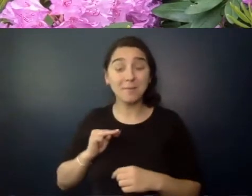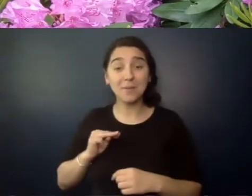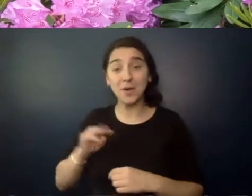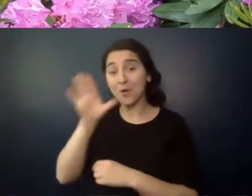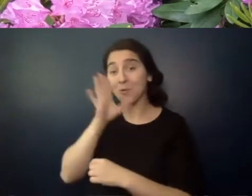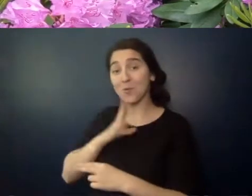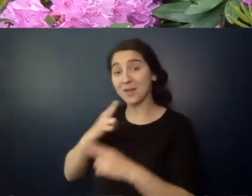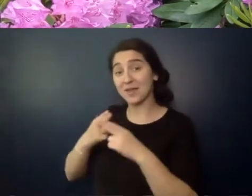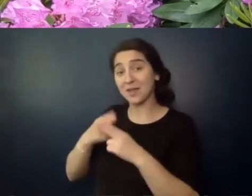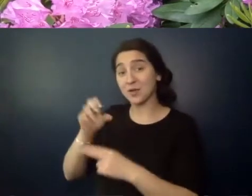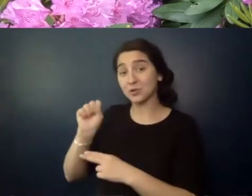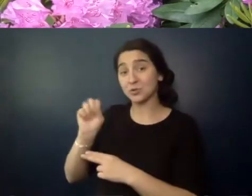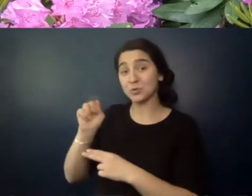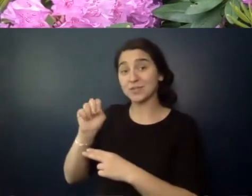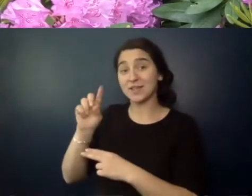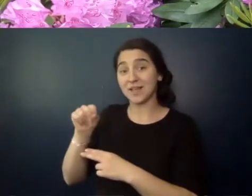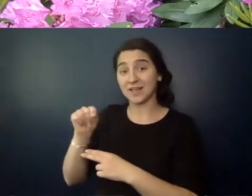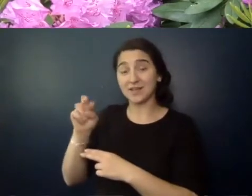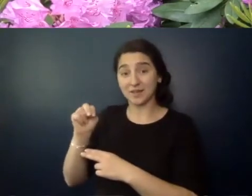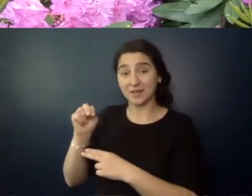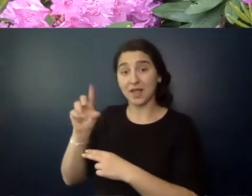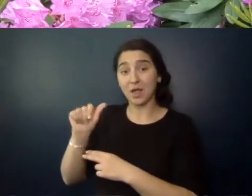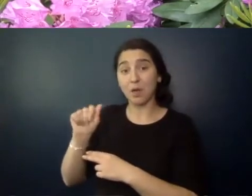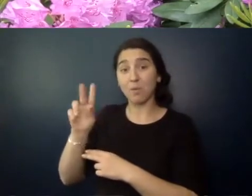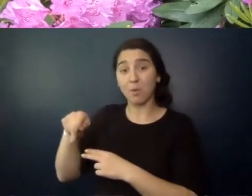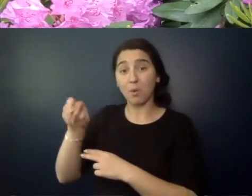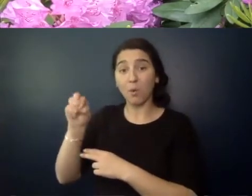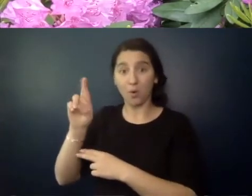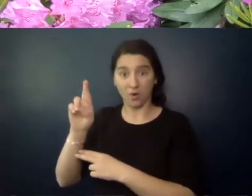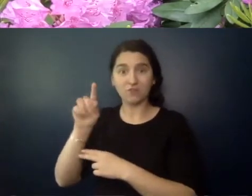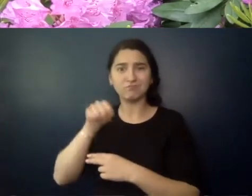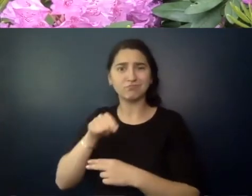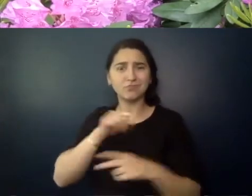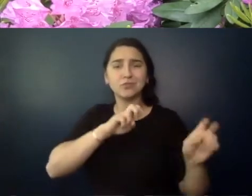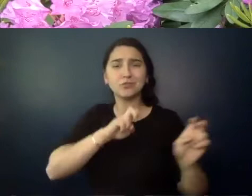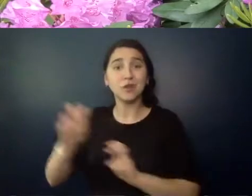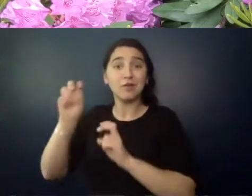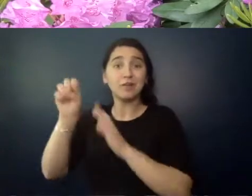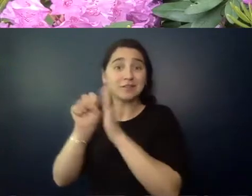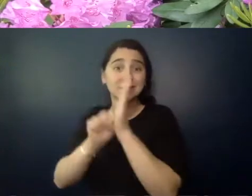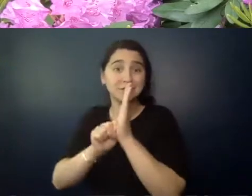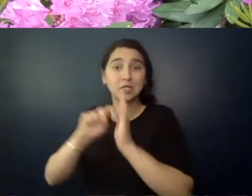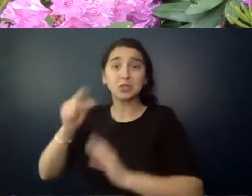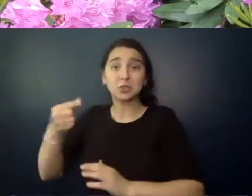One of our members, Susan Lepore, traveled to Georgia